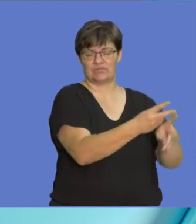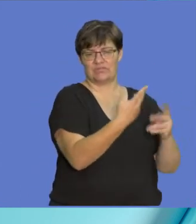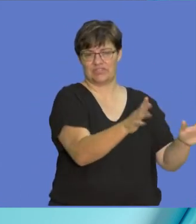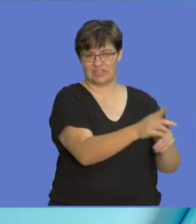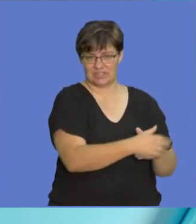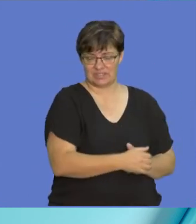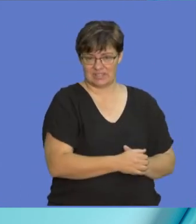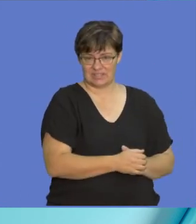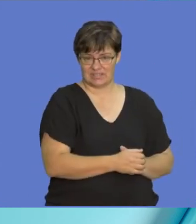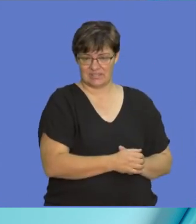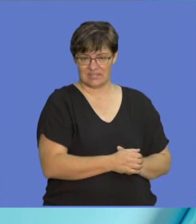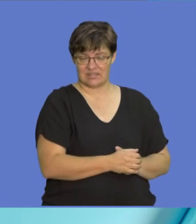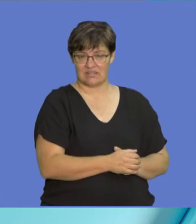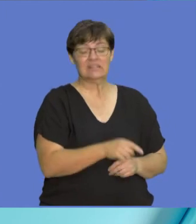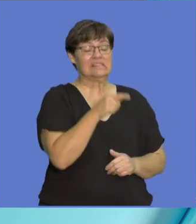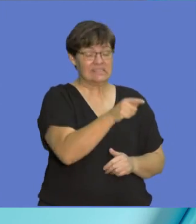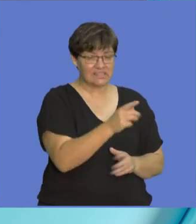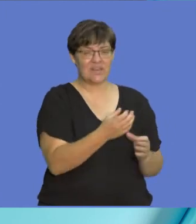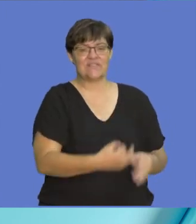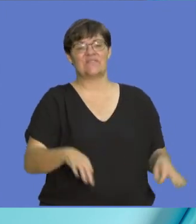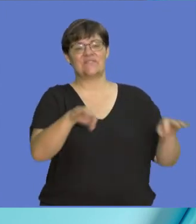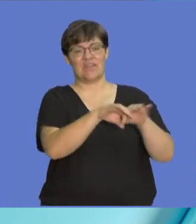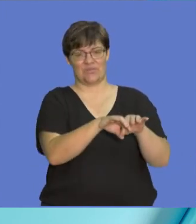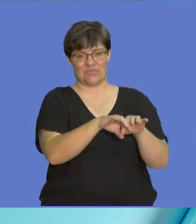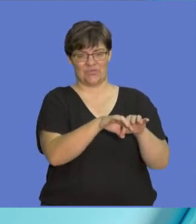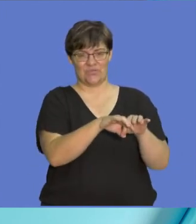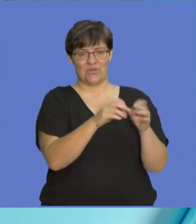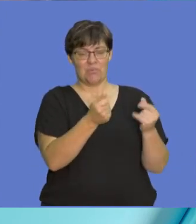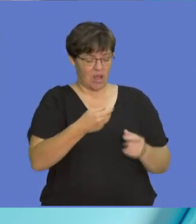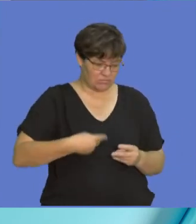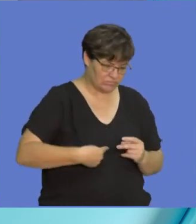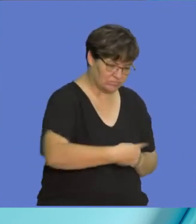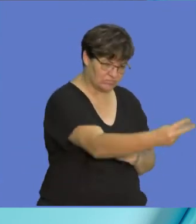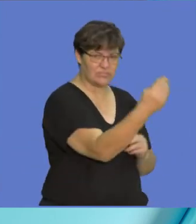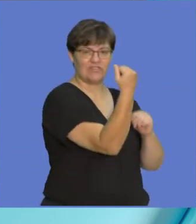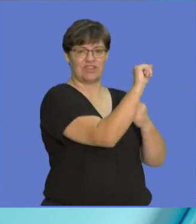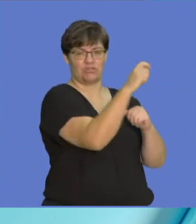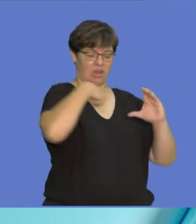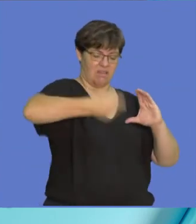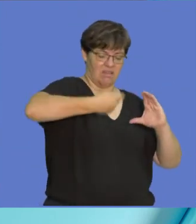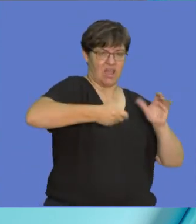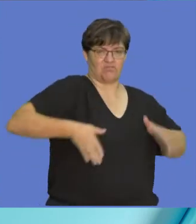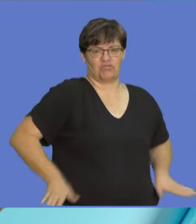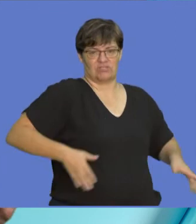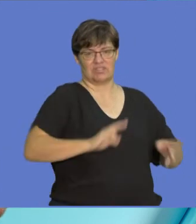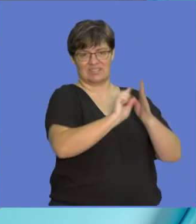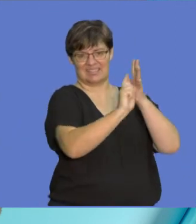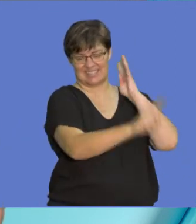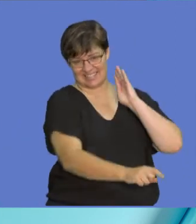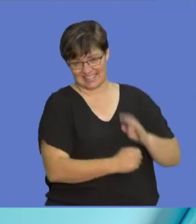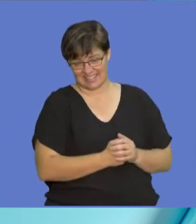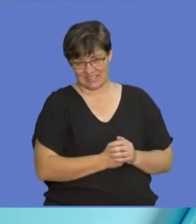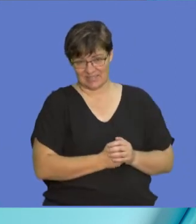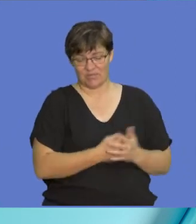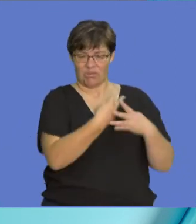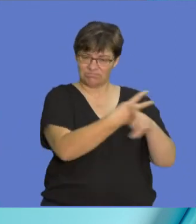words, this was the value of material that was sent to the factory, that was used in the